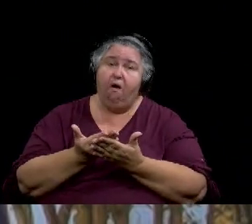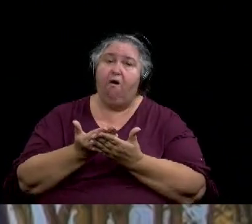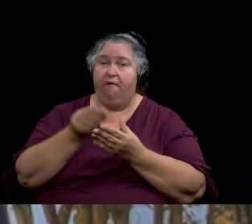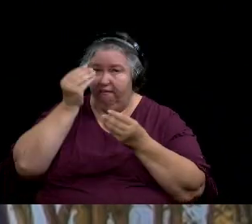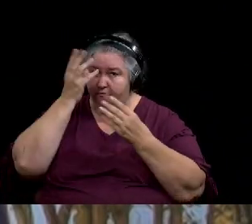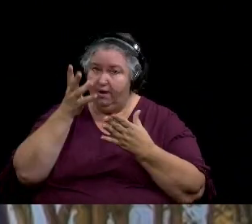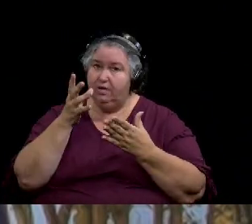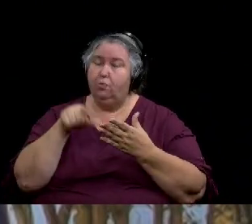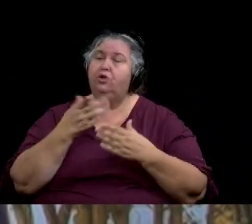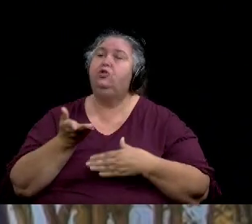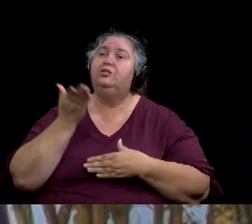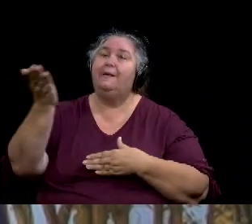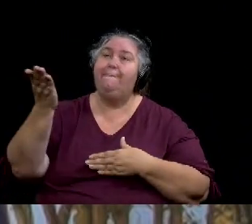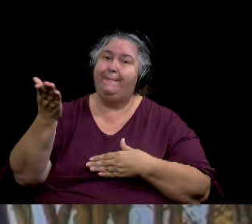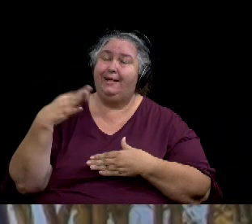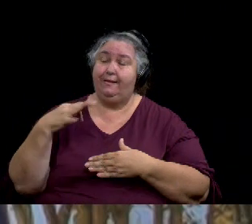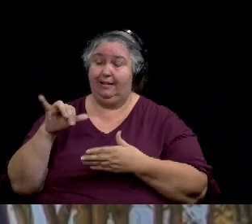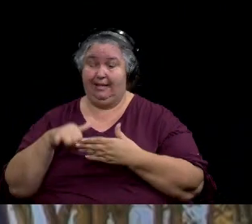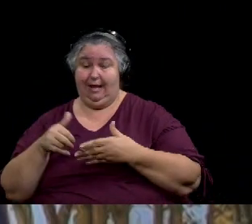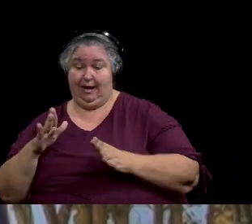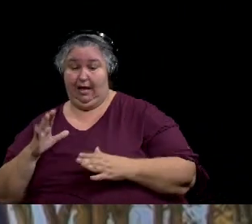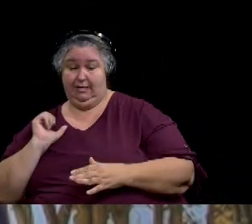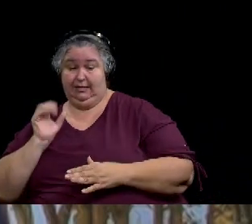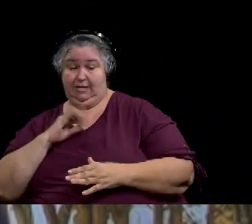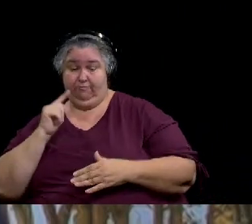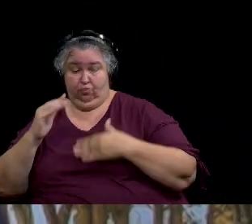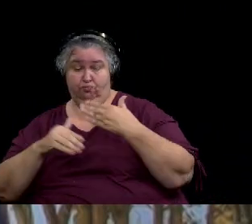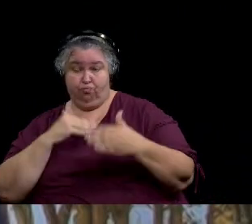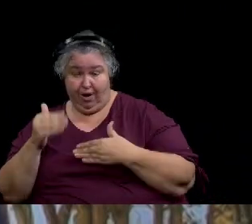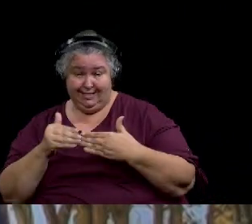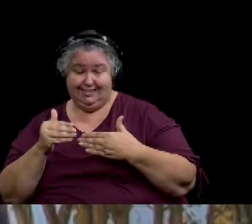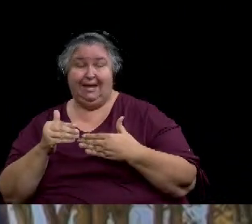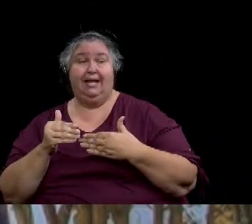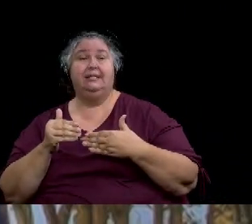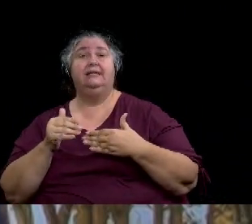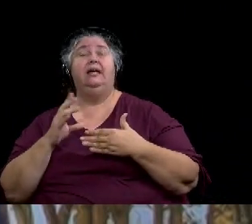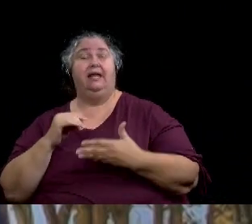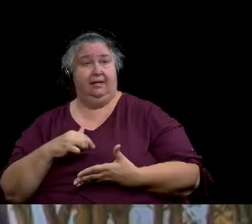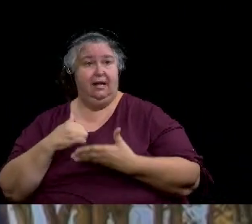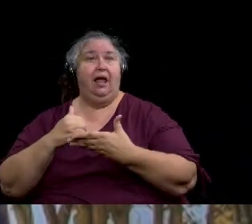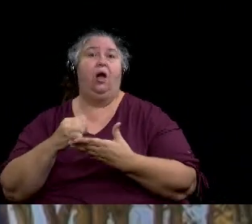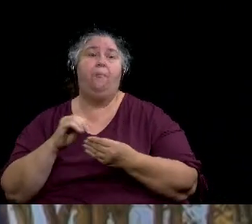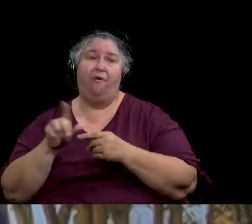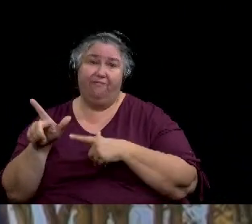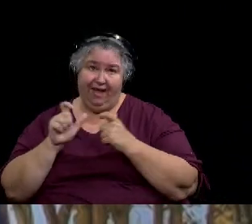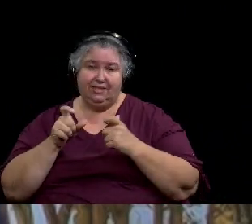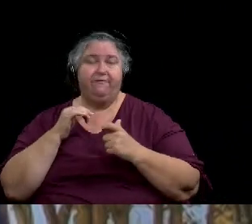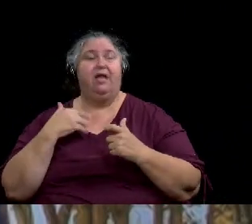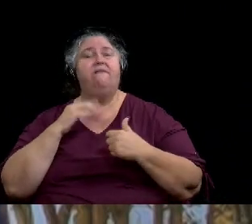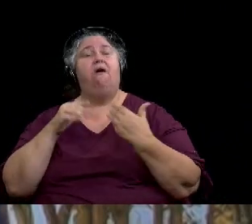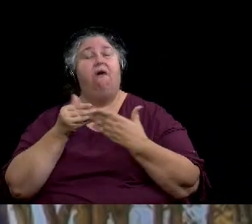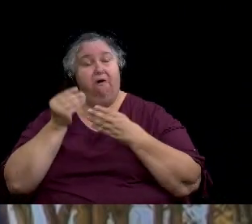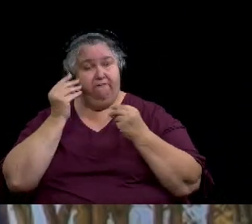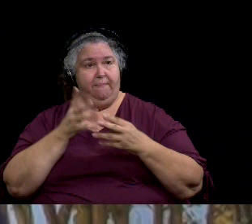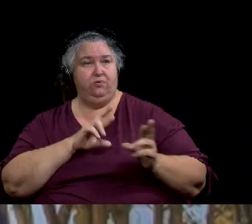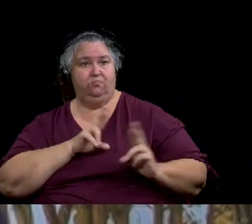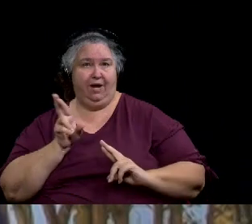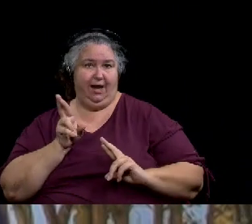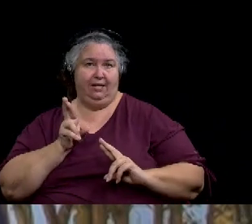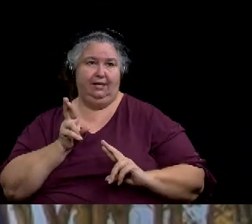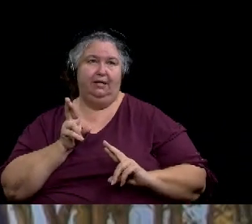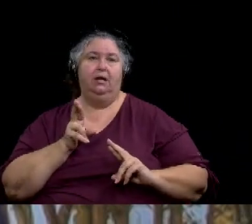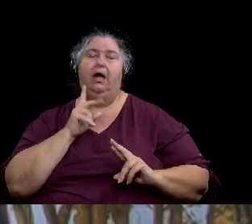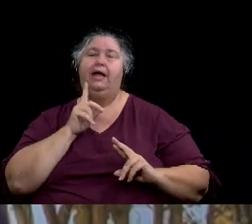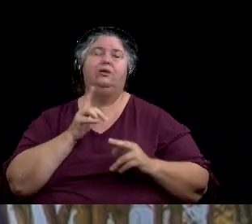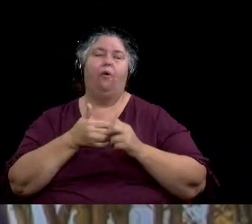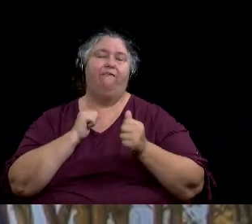application. This allows staff to process the assistance on behalf of the participant much faster in order to avoid evictions